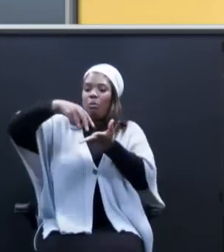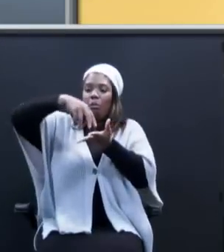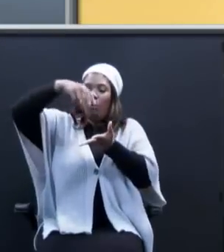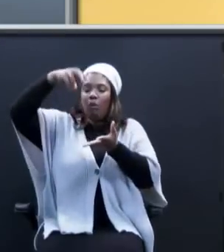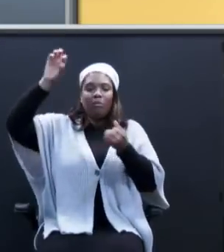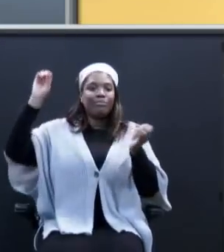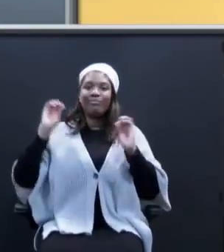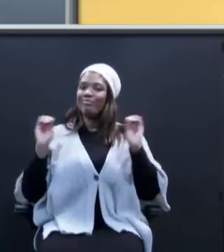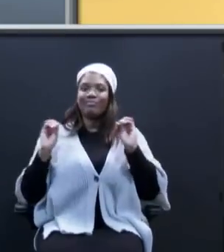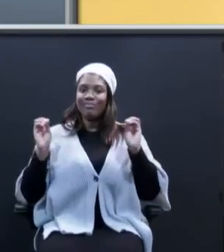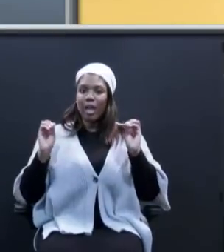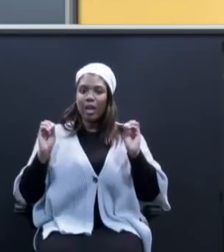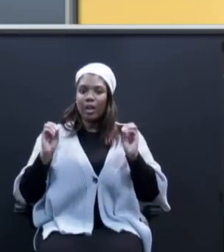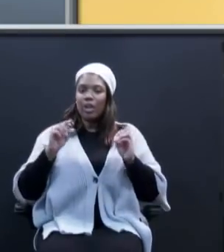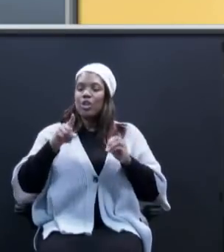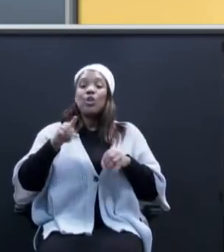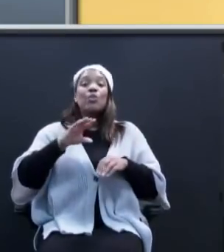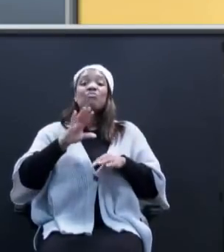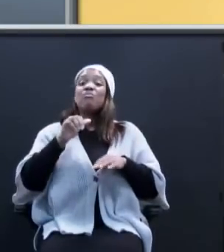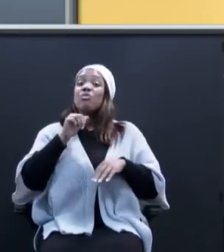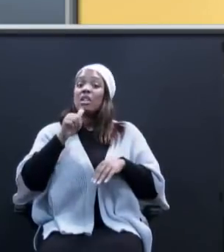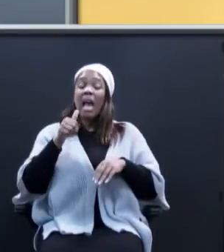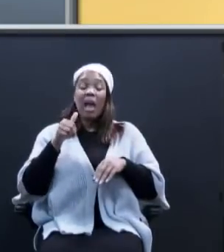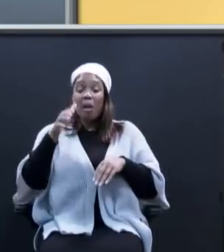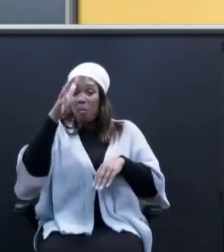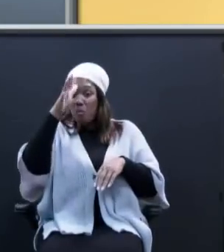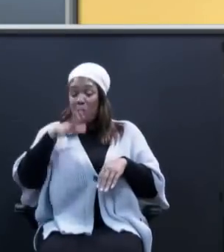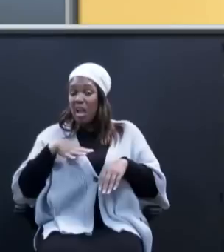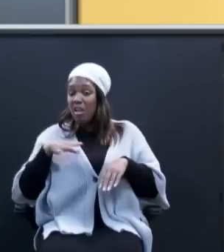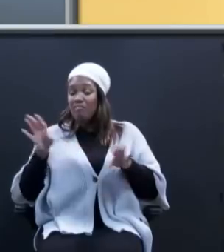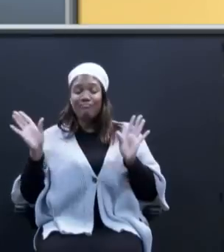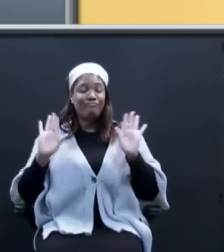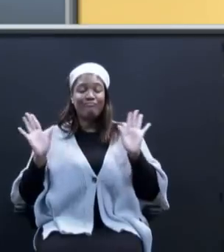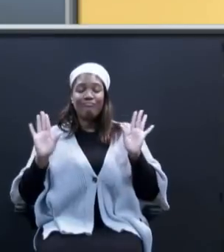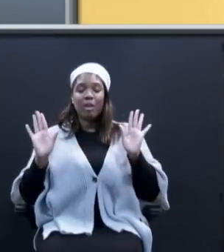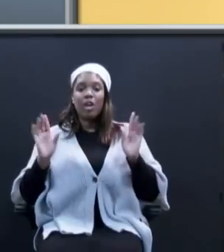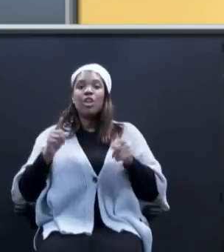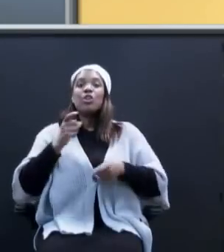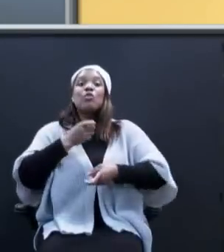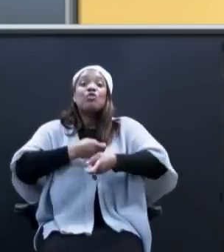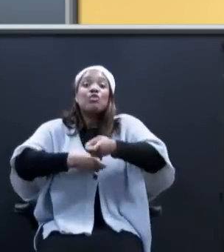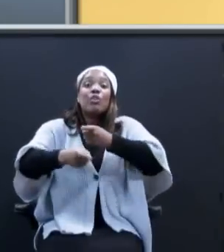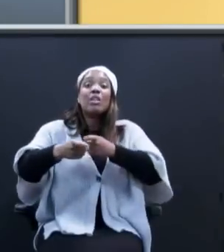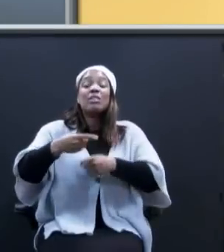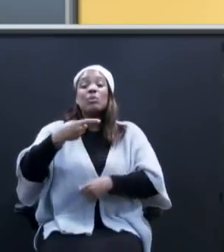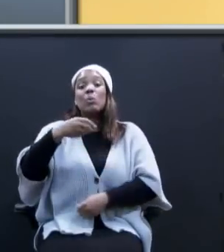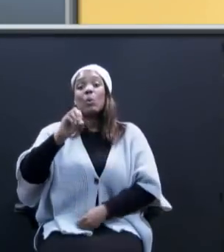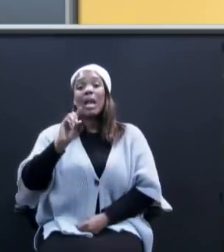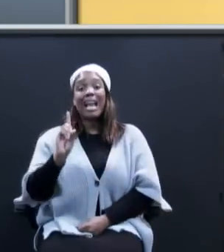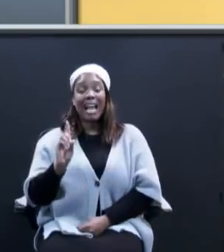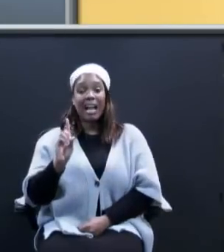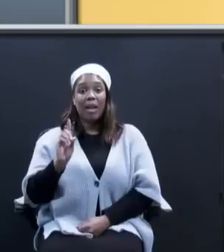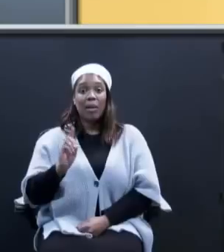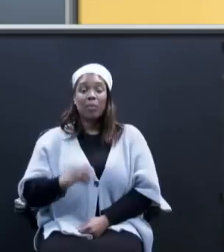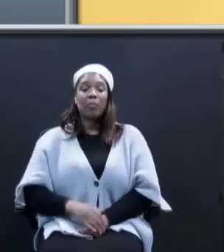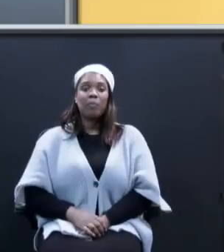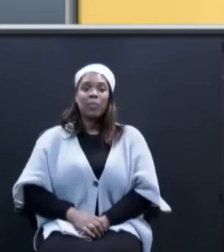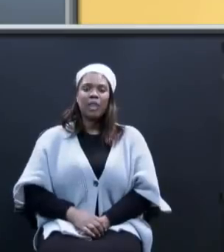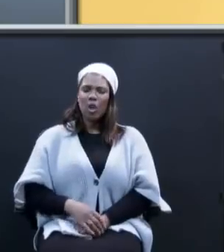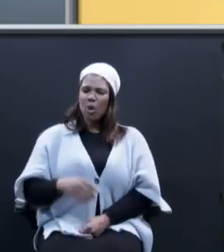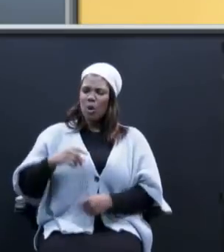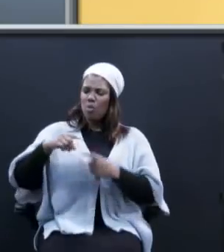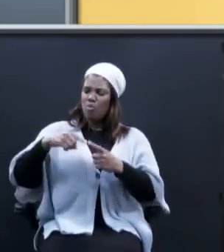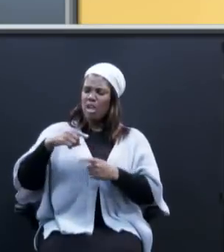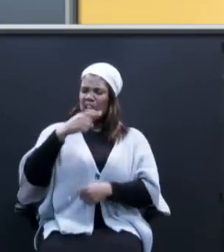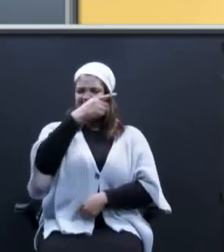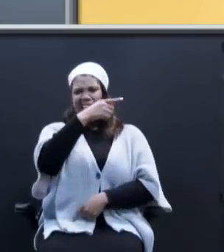You won't be man no more. You're going to be God. I remember when I first told people that we were going to become God,